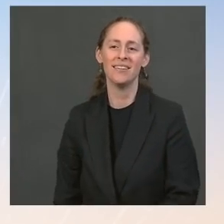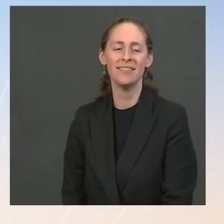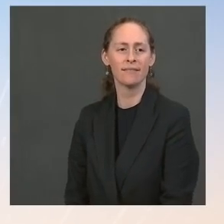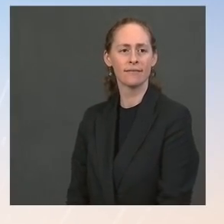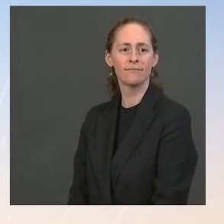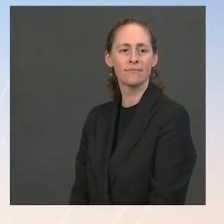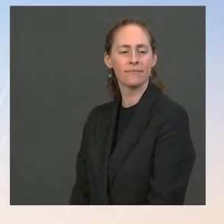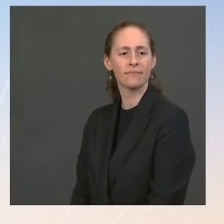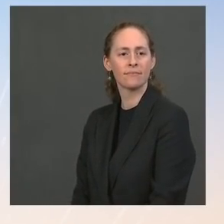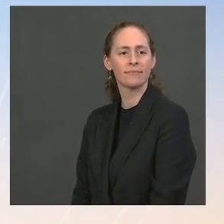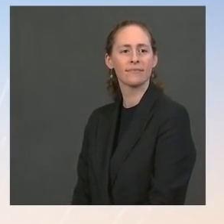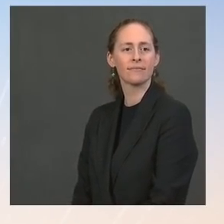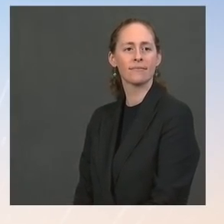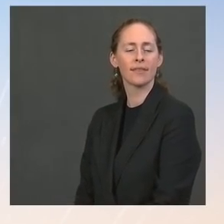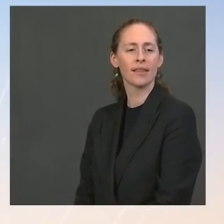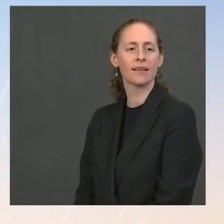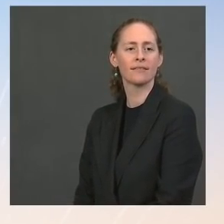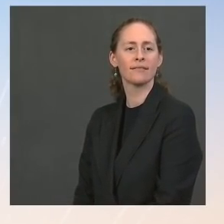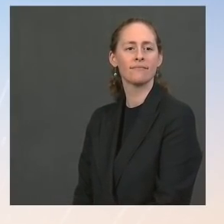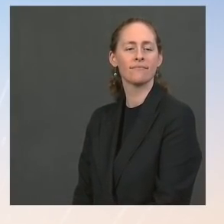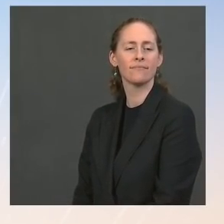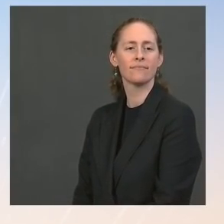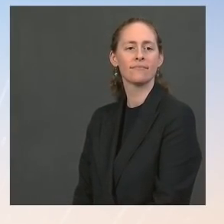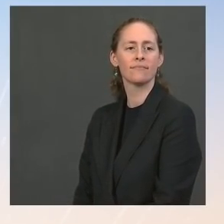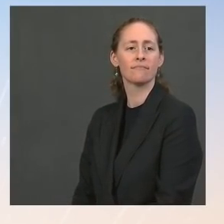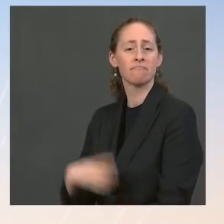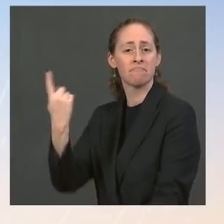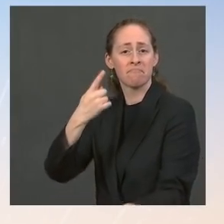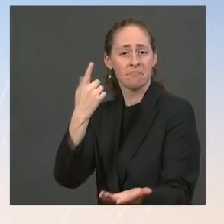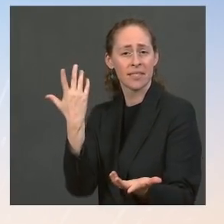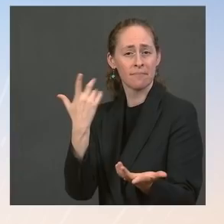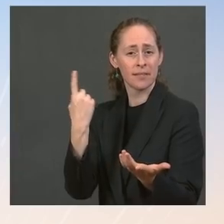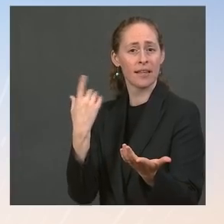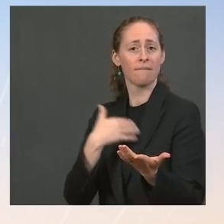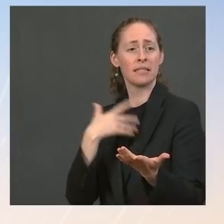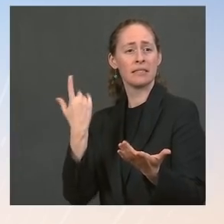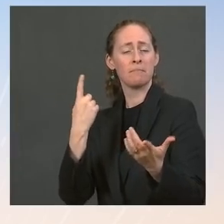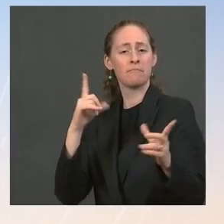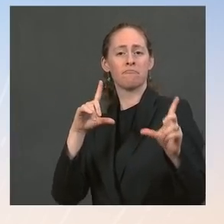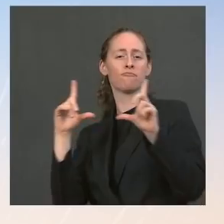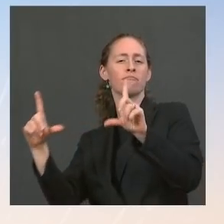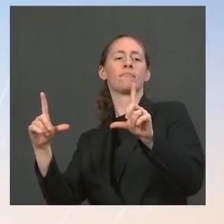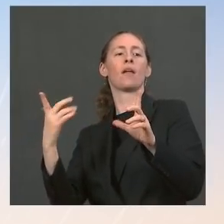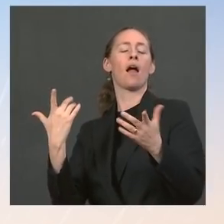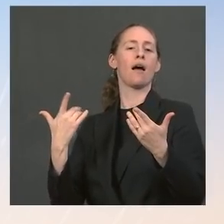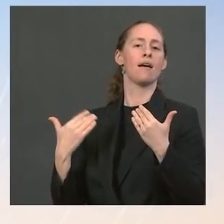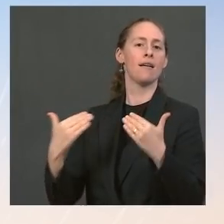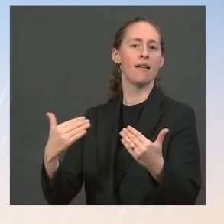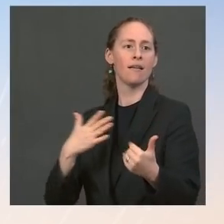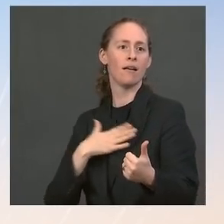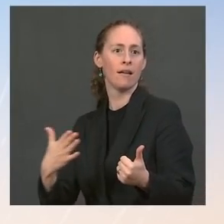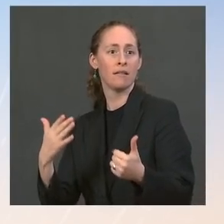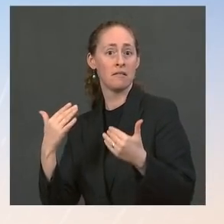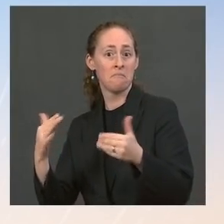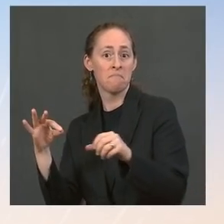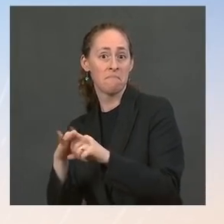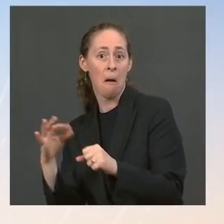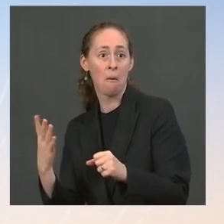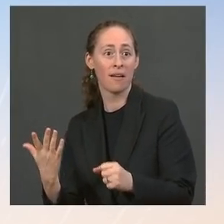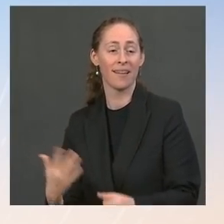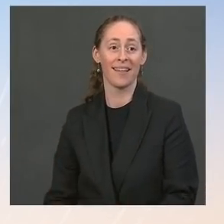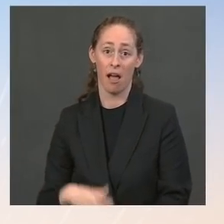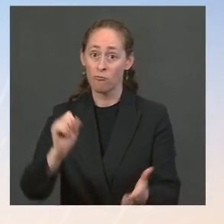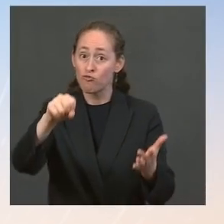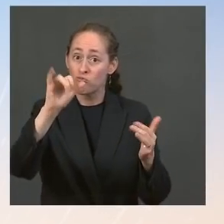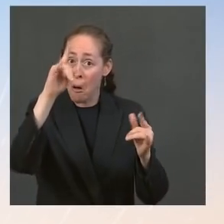type of framework agreement that could unlock the infrastructure vote today? That's what we're working towards. Go ahead. Thank you,